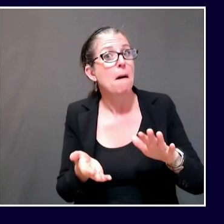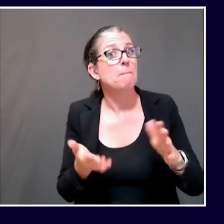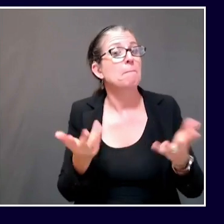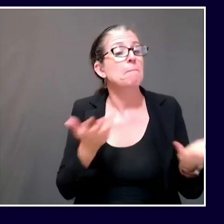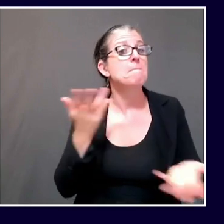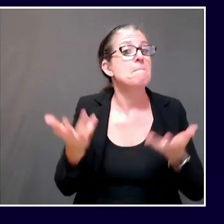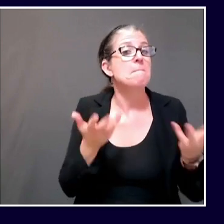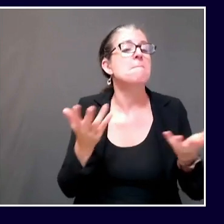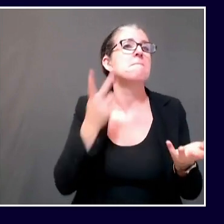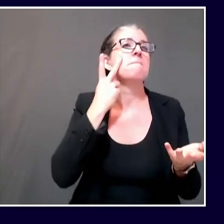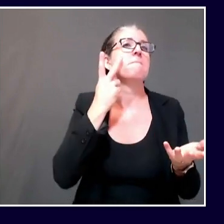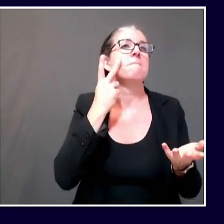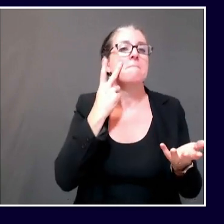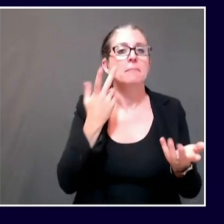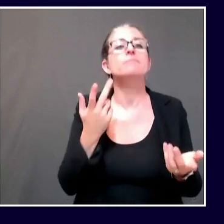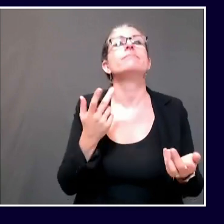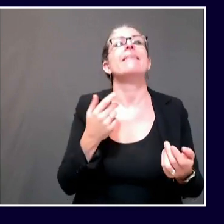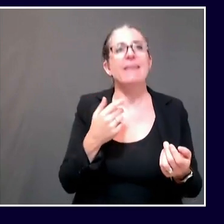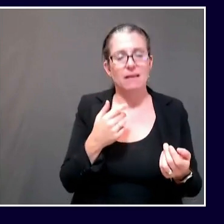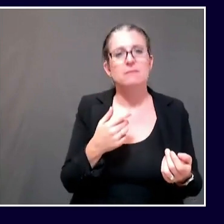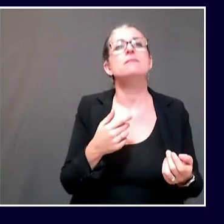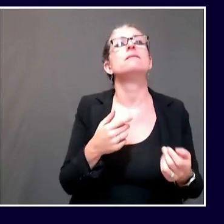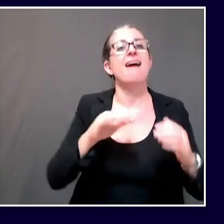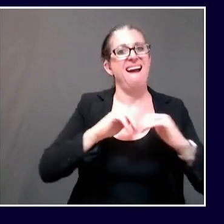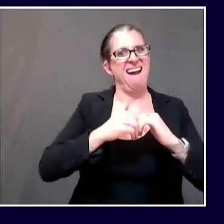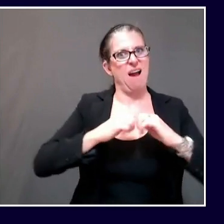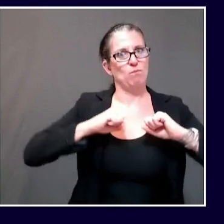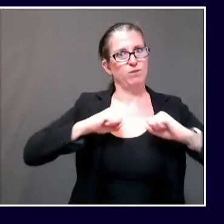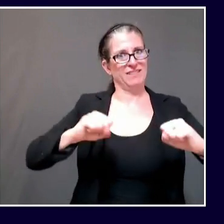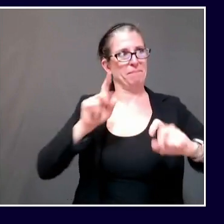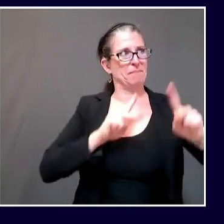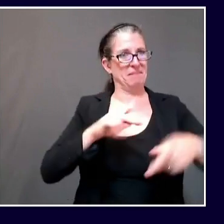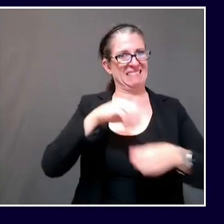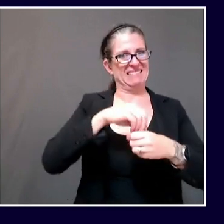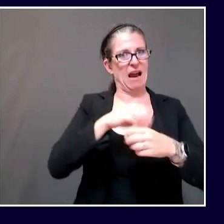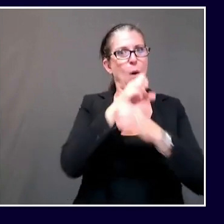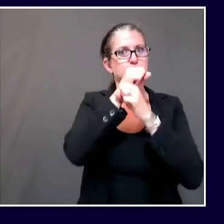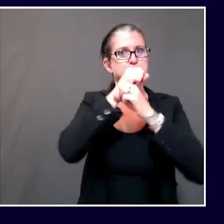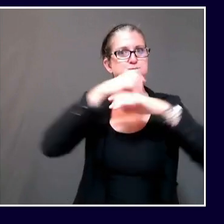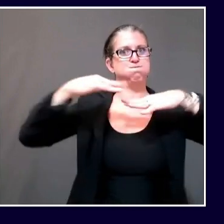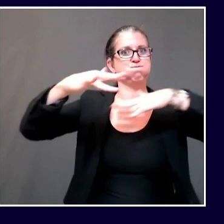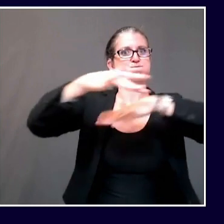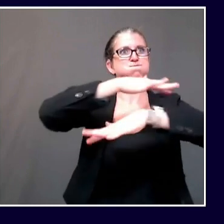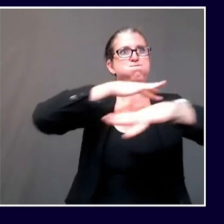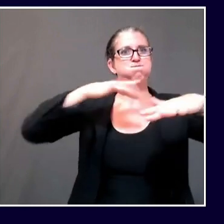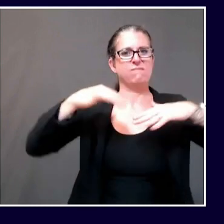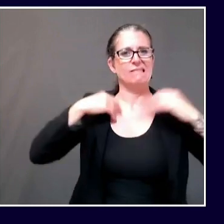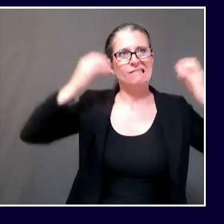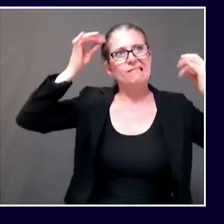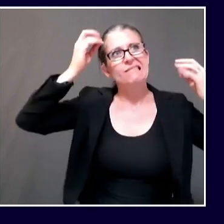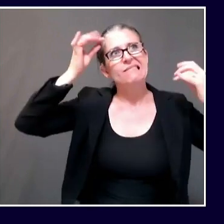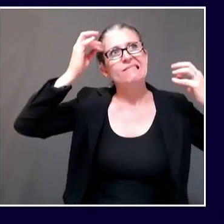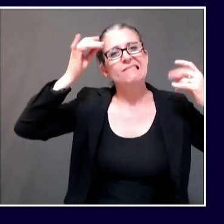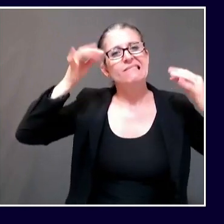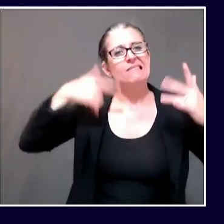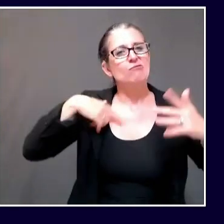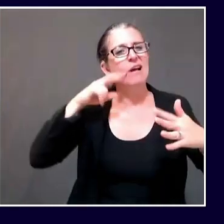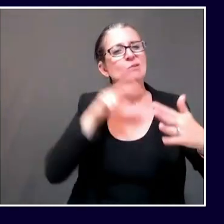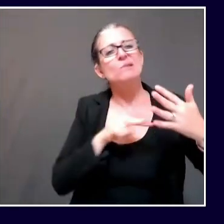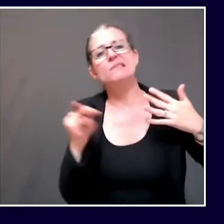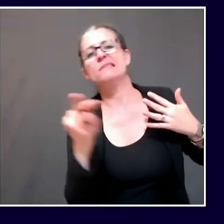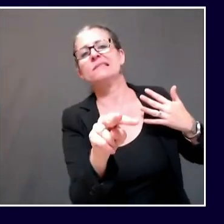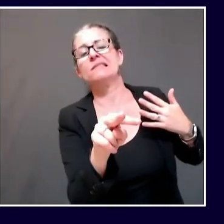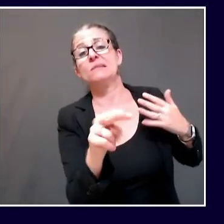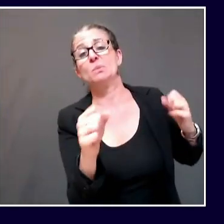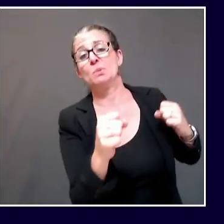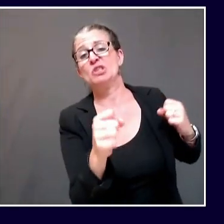you mentioned, which is more and more folks being inside as it gets colder outside. What I will say, though, Joe, is